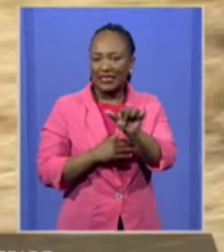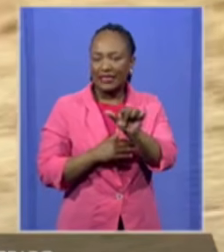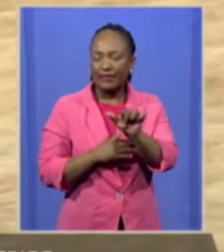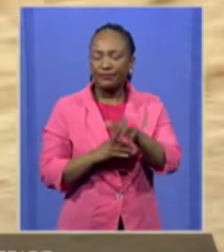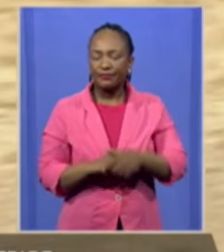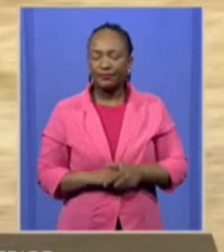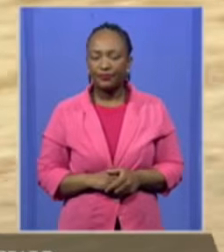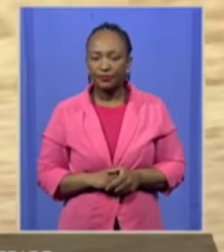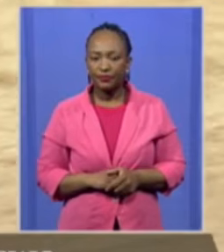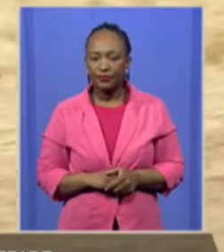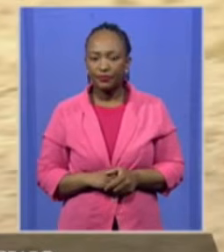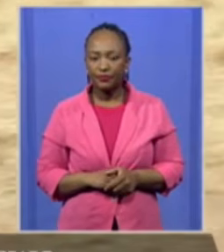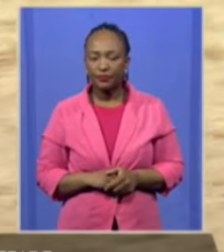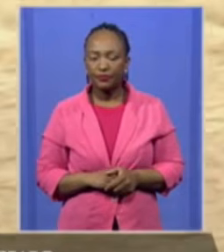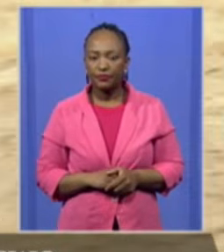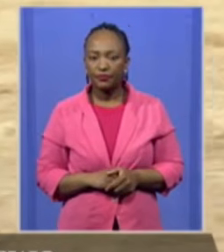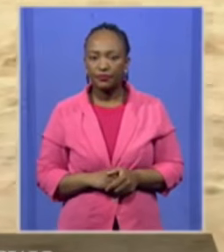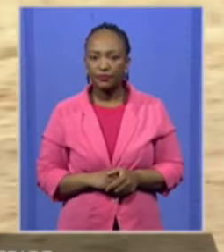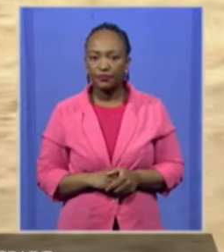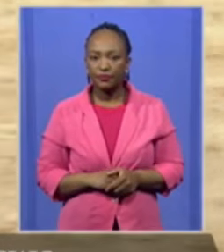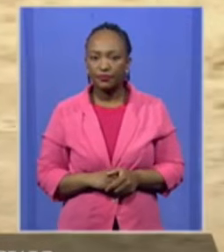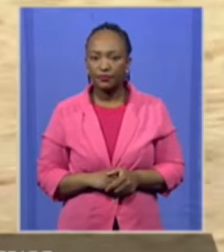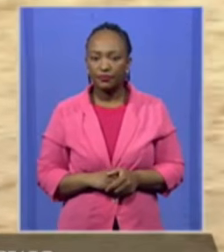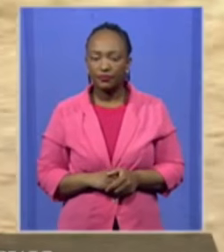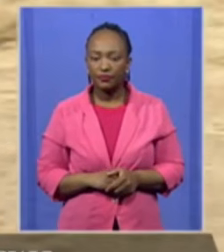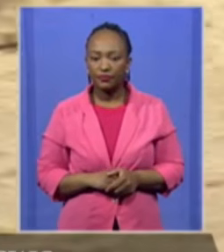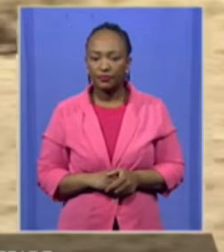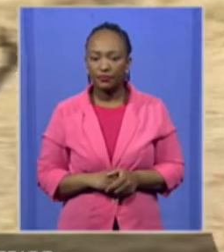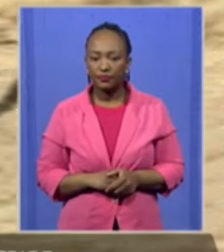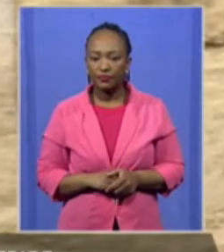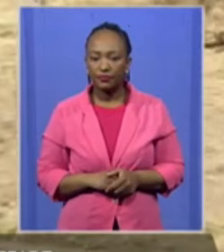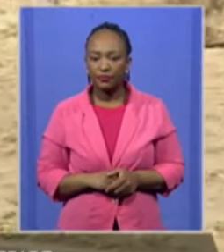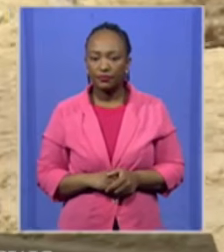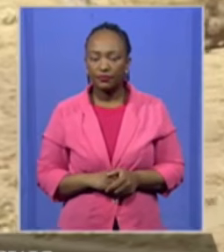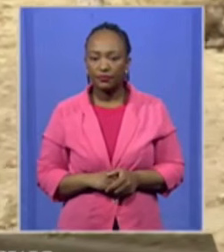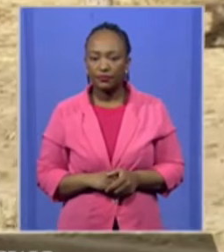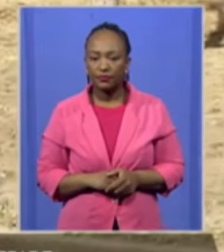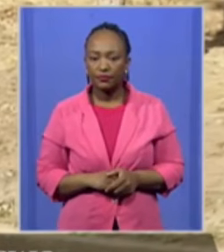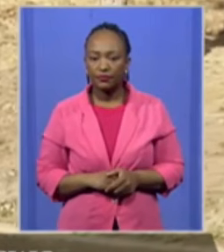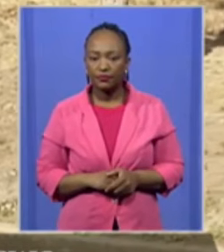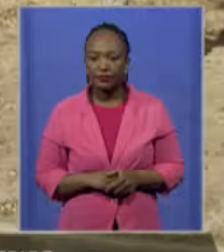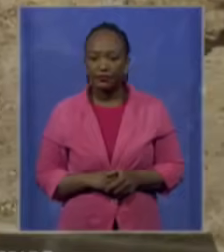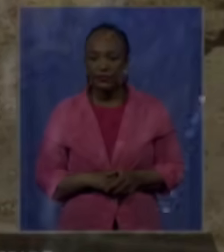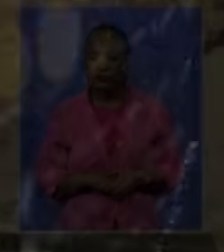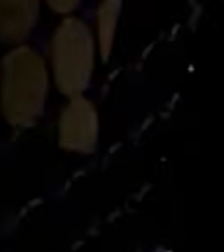Makgala Masiteng, Lefapheng la Ditaba ho SABC Hoopstad.